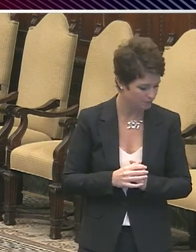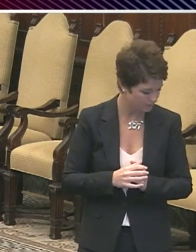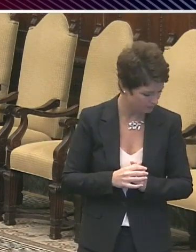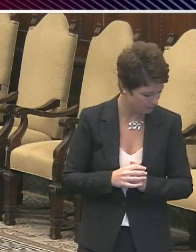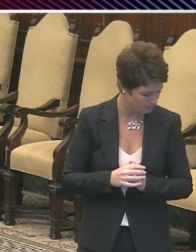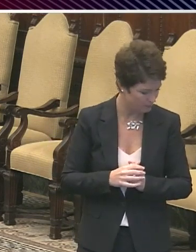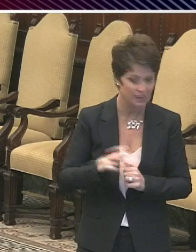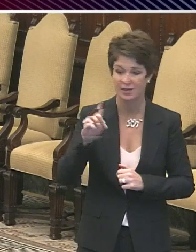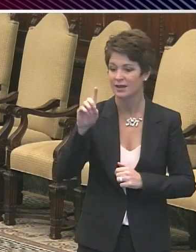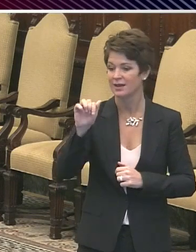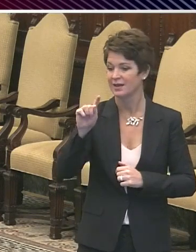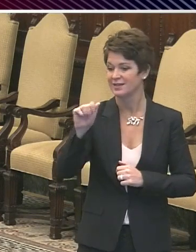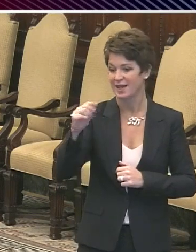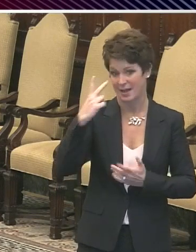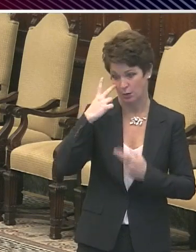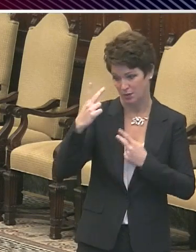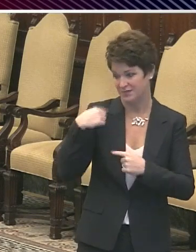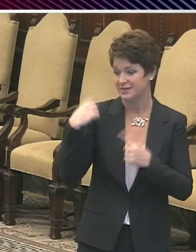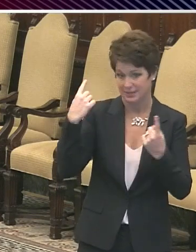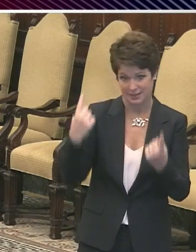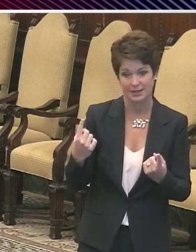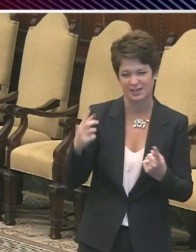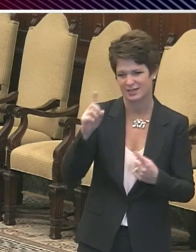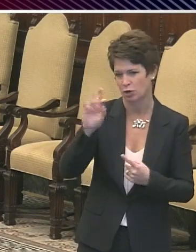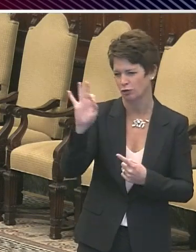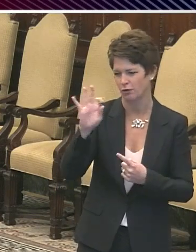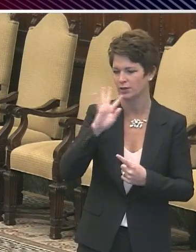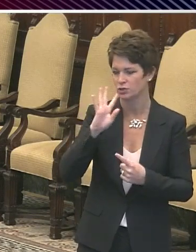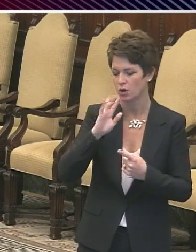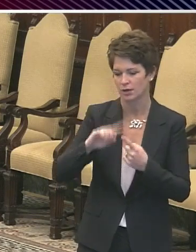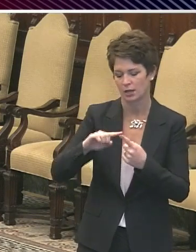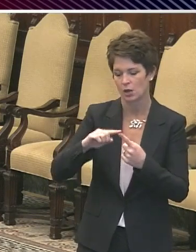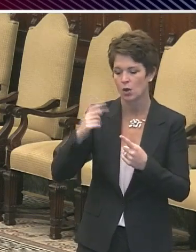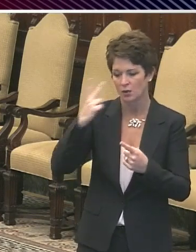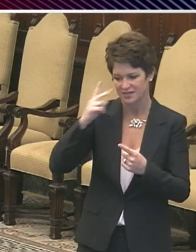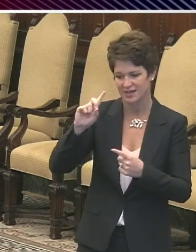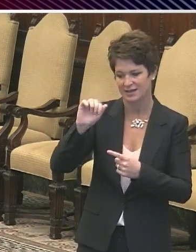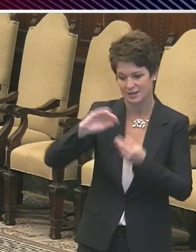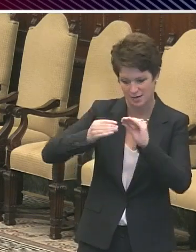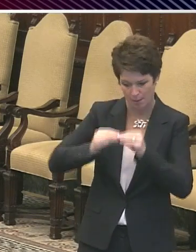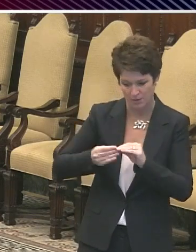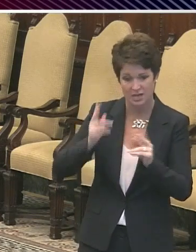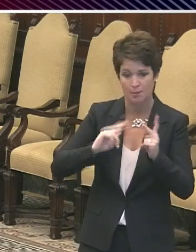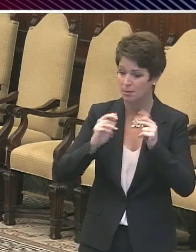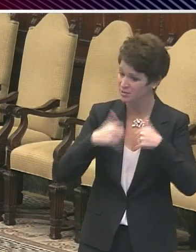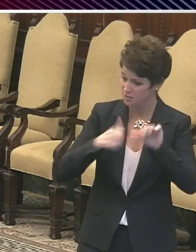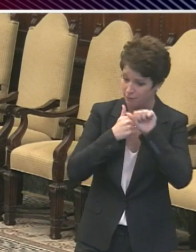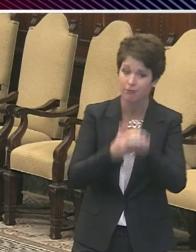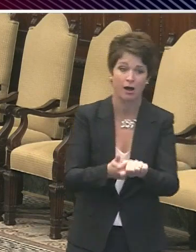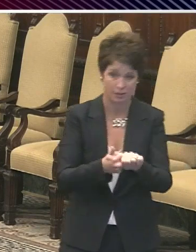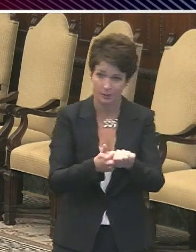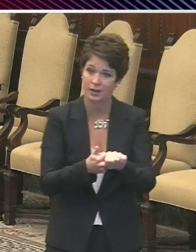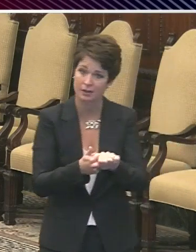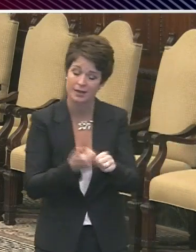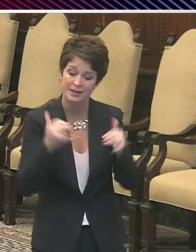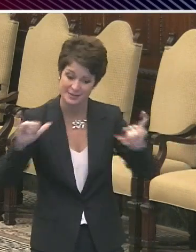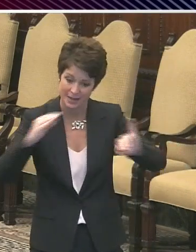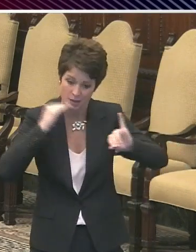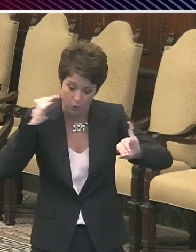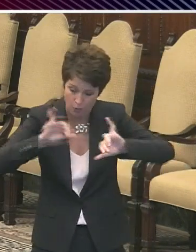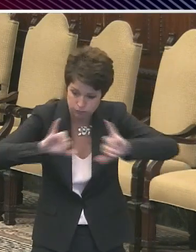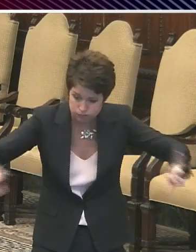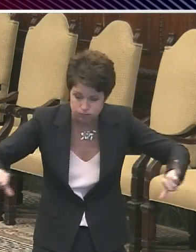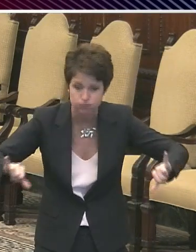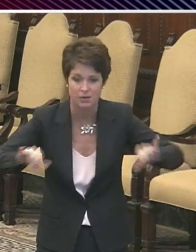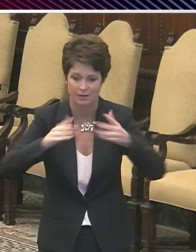There is some data on that we've seen. Some evidence from cell phone data that for the most part, people are still following our recommendations. They may be easing off a little bit, but for the